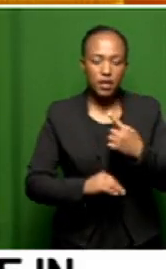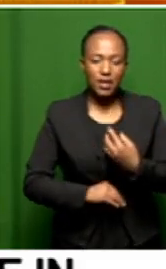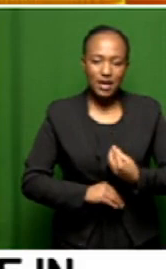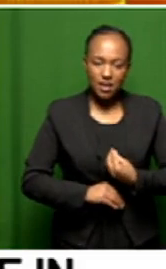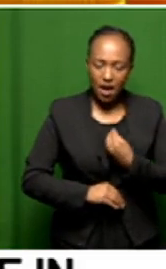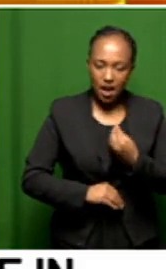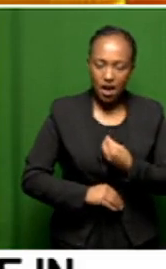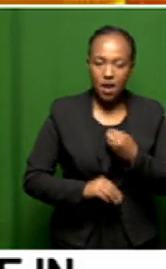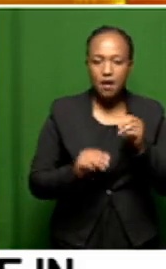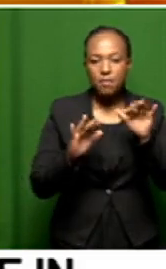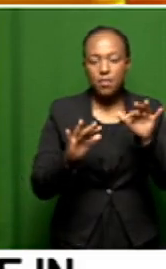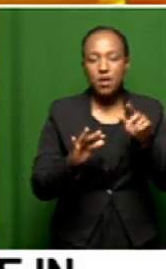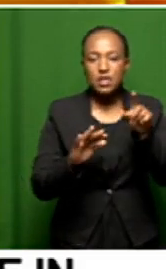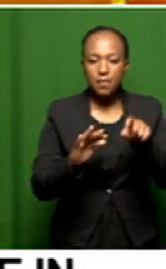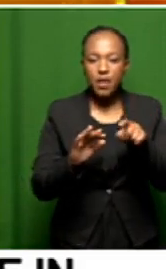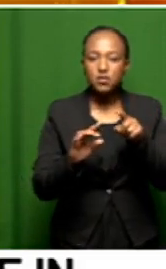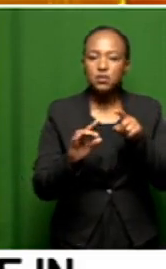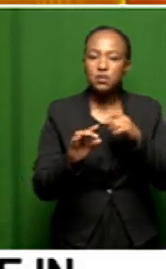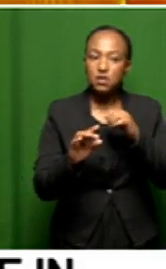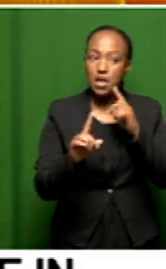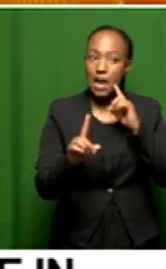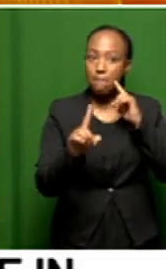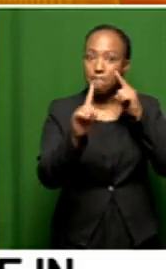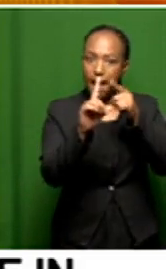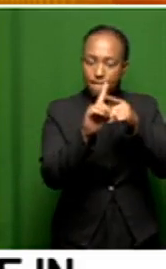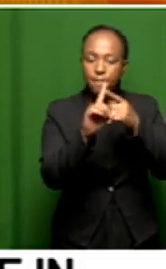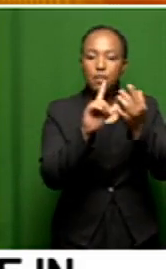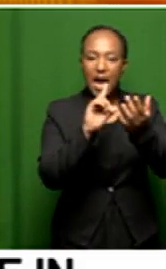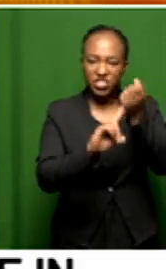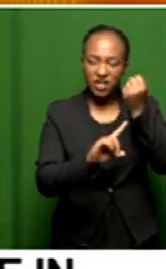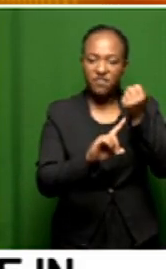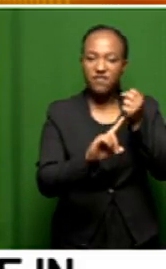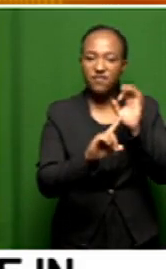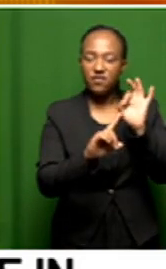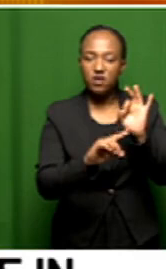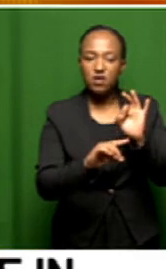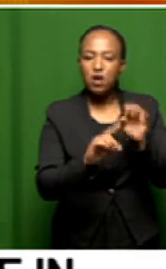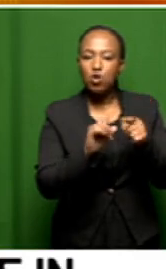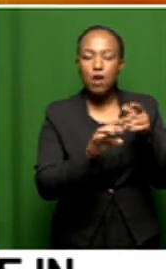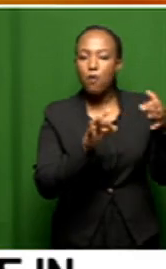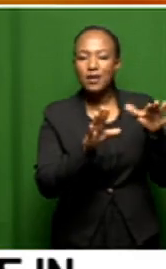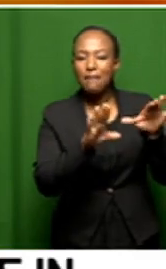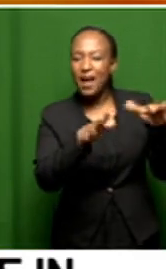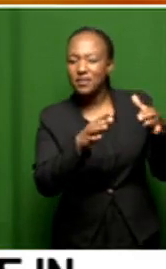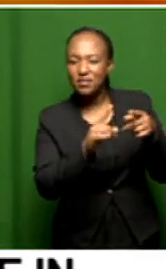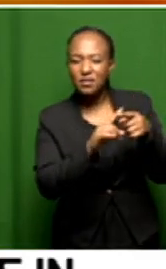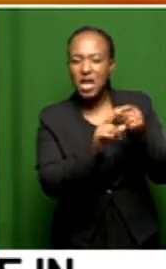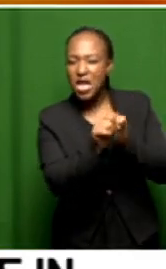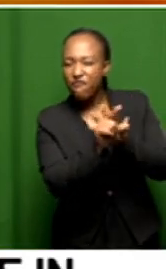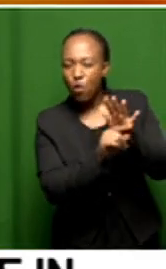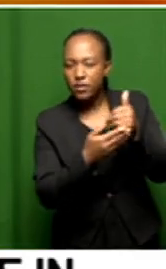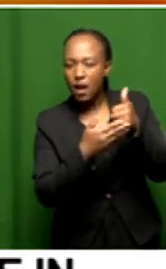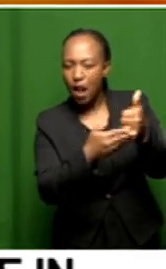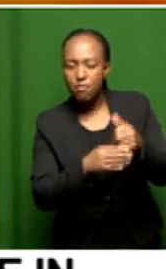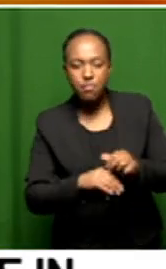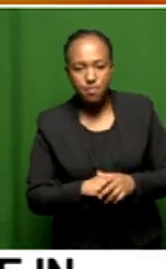people seem to be able to achieve their own causes without political help or influence. However,